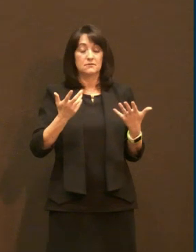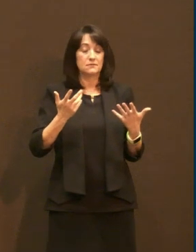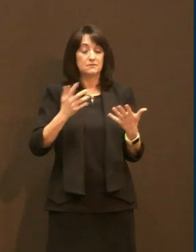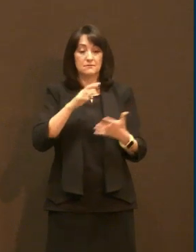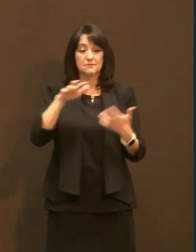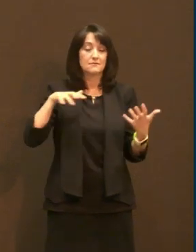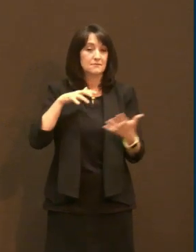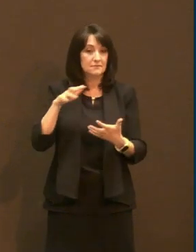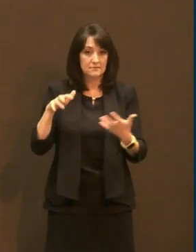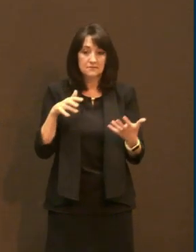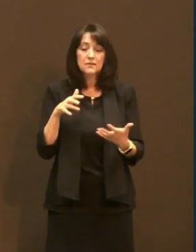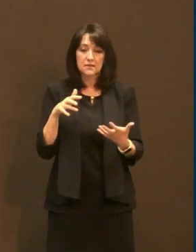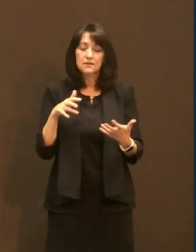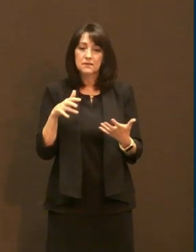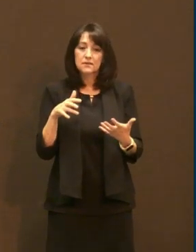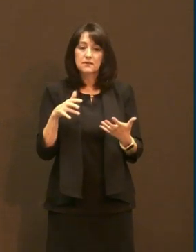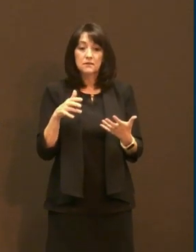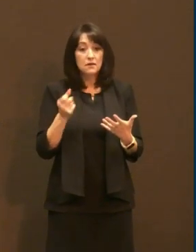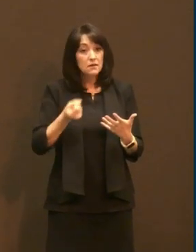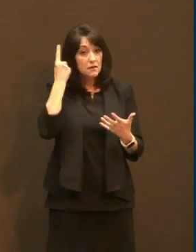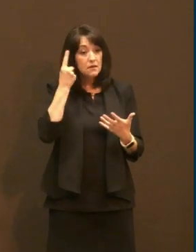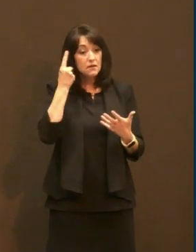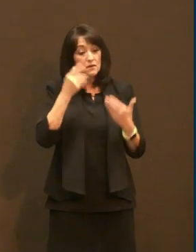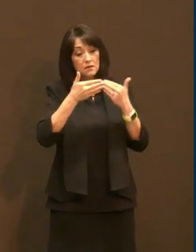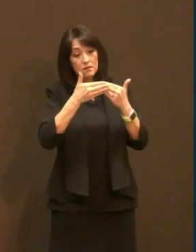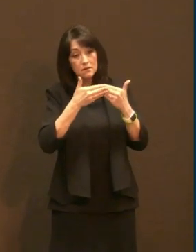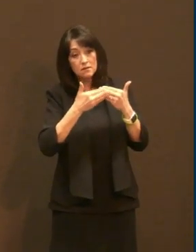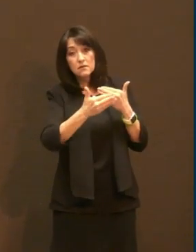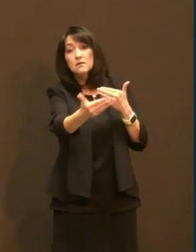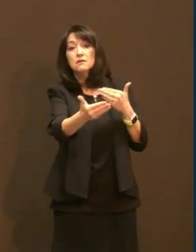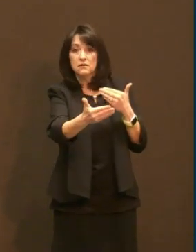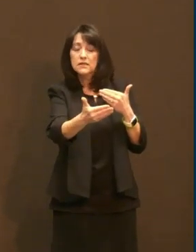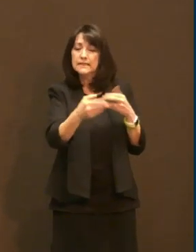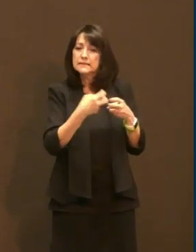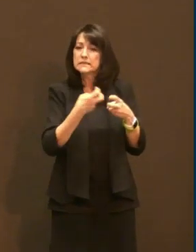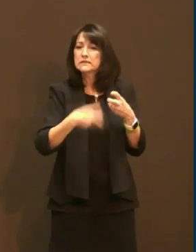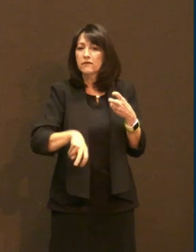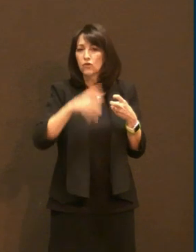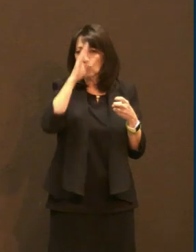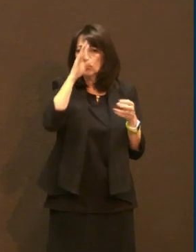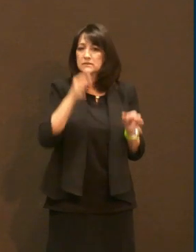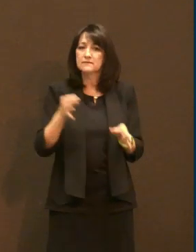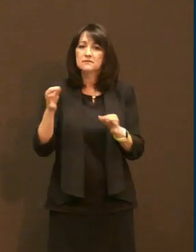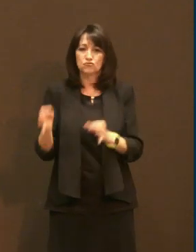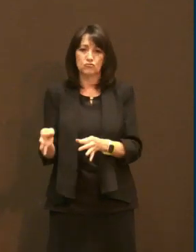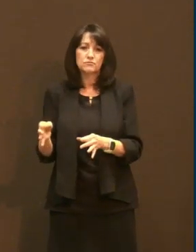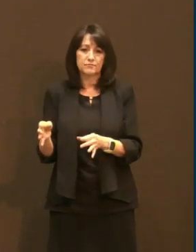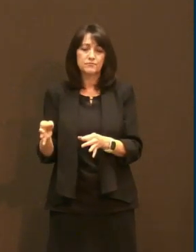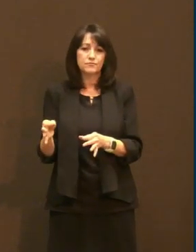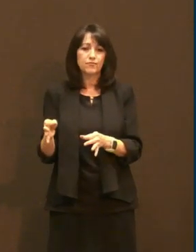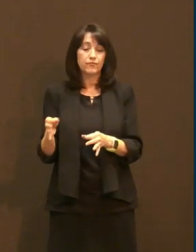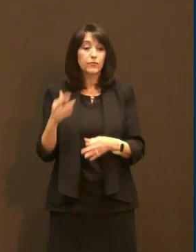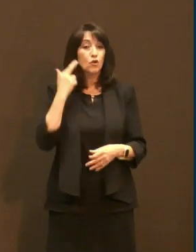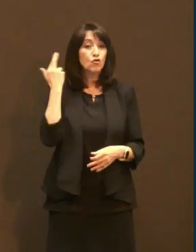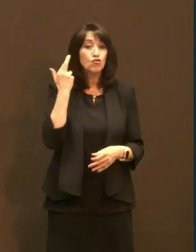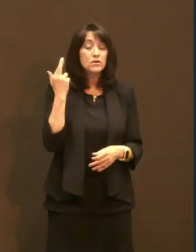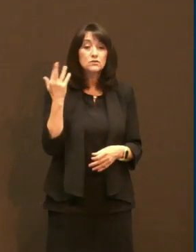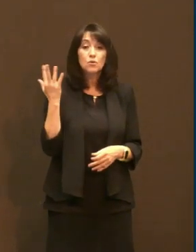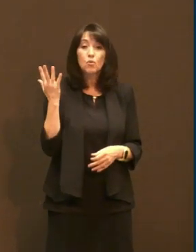be more difficult than the decisions we had in closing down our economy. And the reason for that is